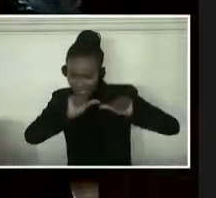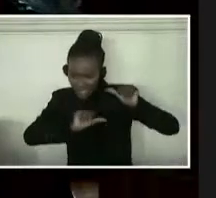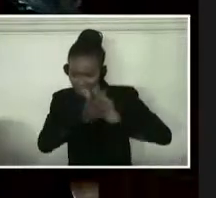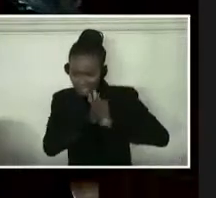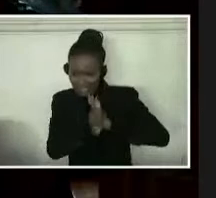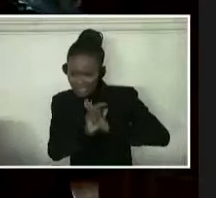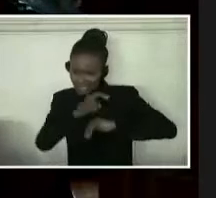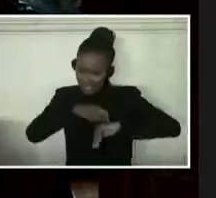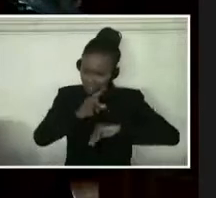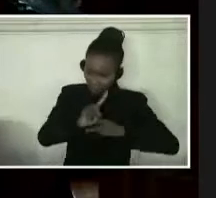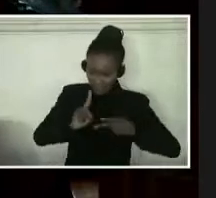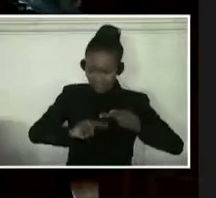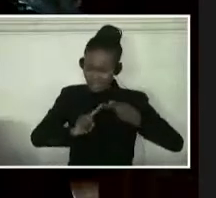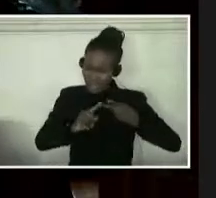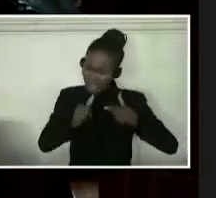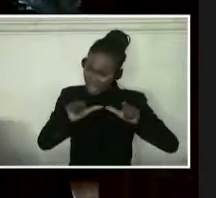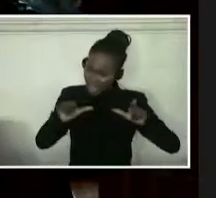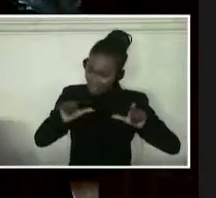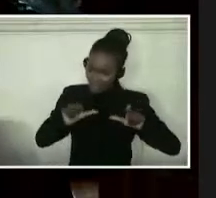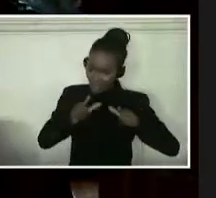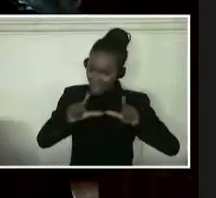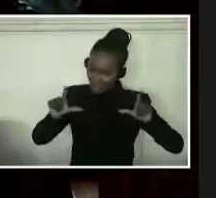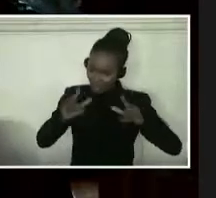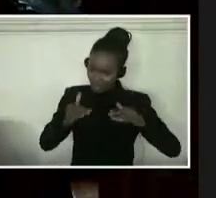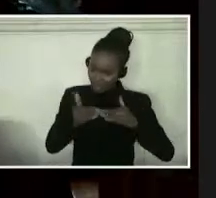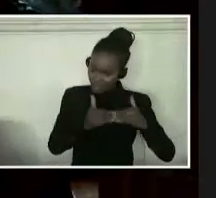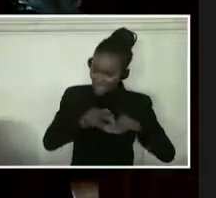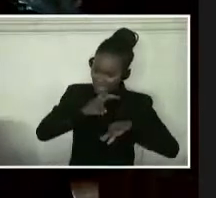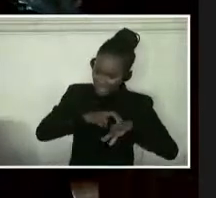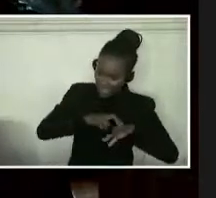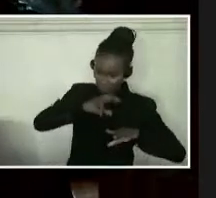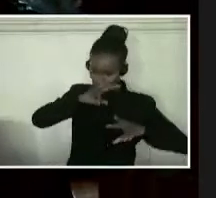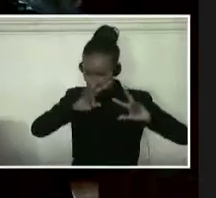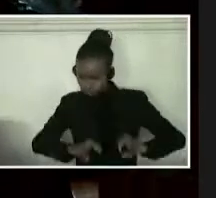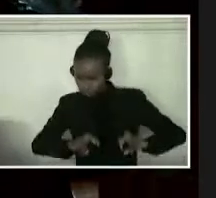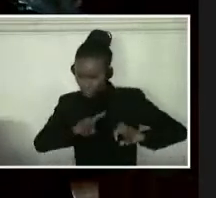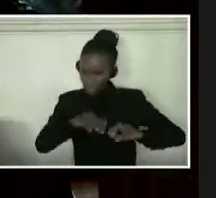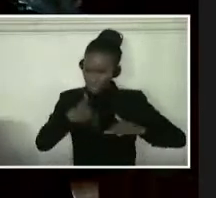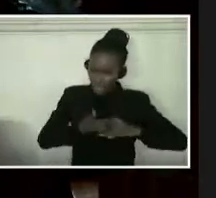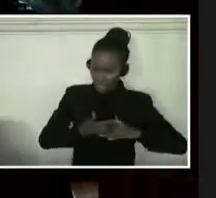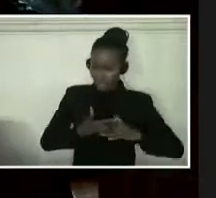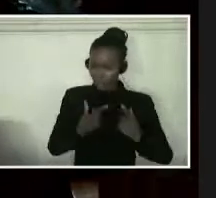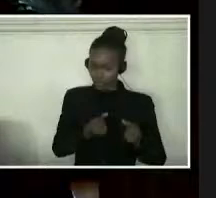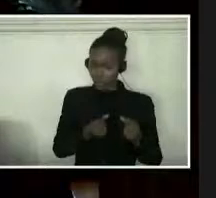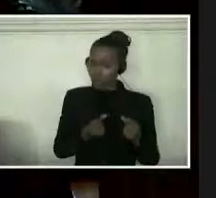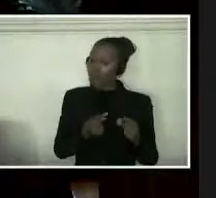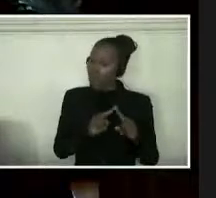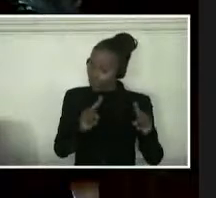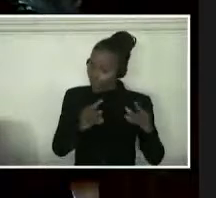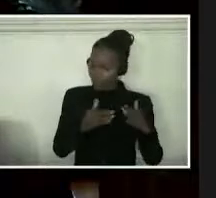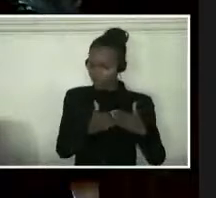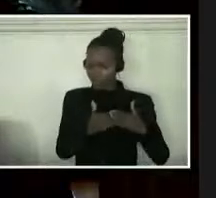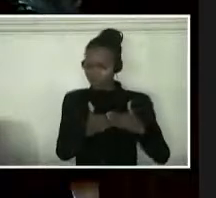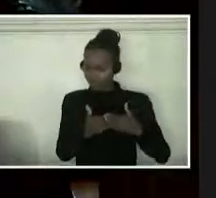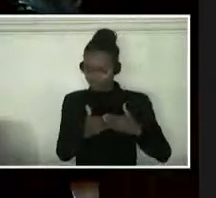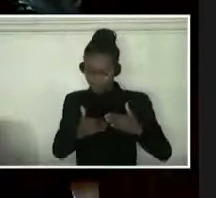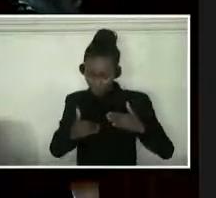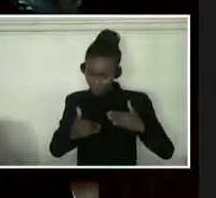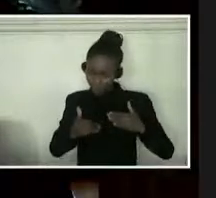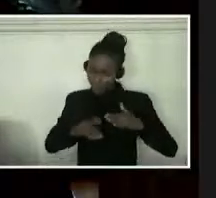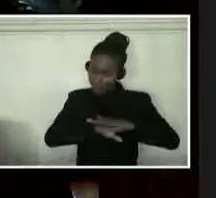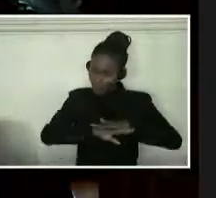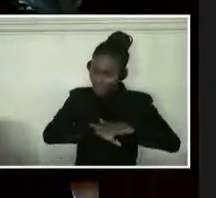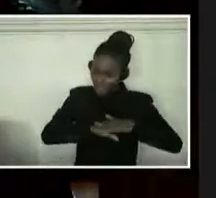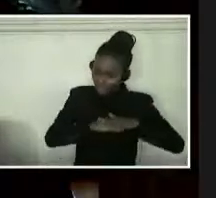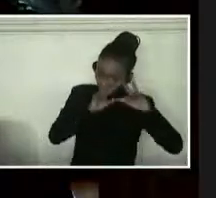that you can bring and how do you implement it we've already started with a pre-feasibility phase and we are implementing ipad